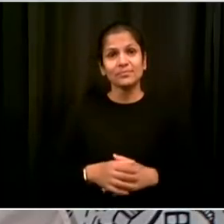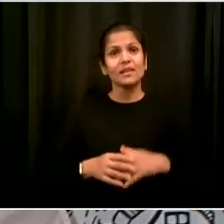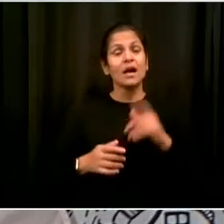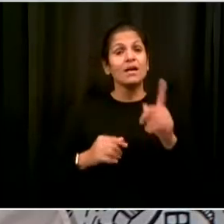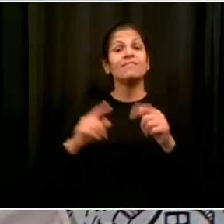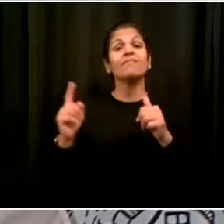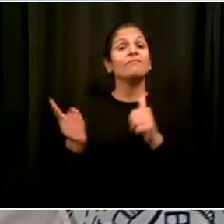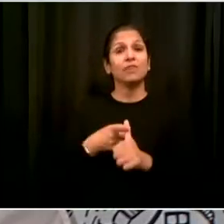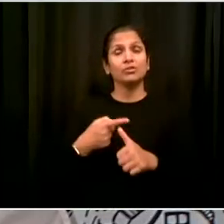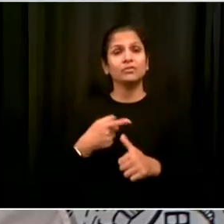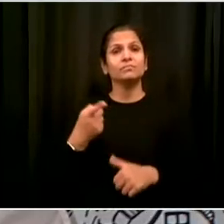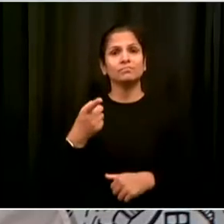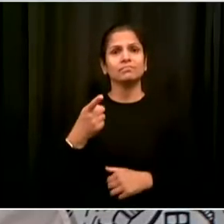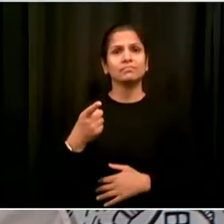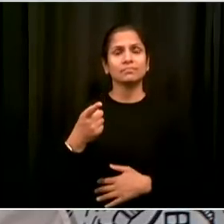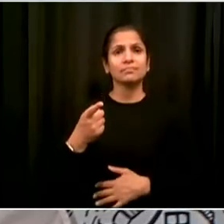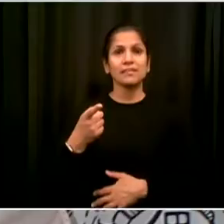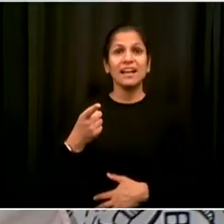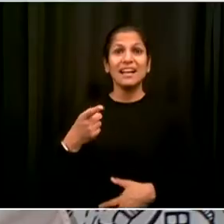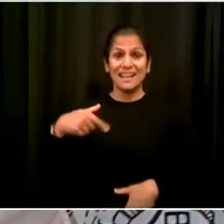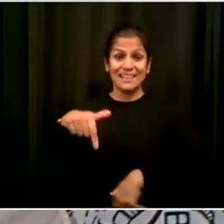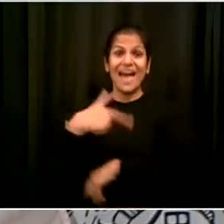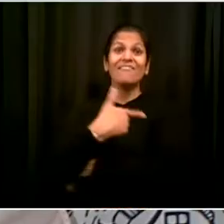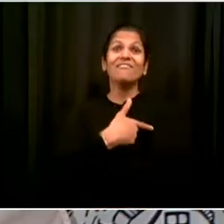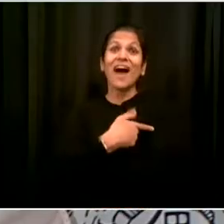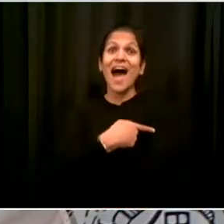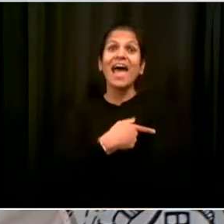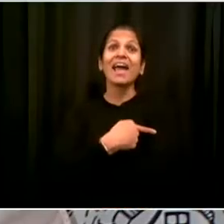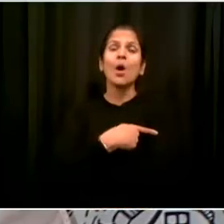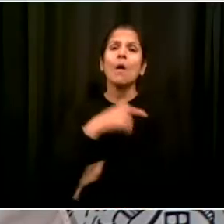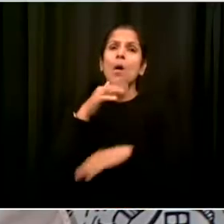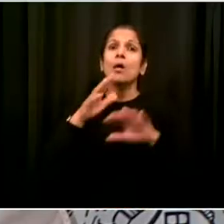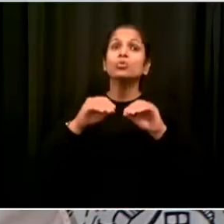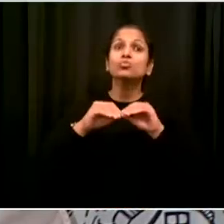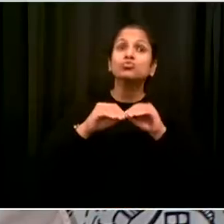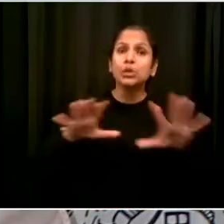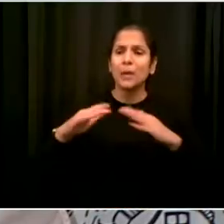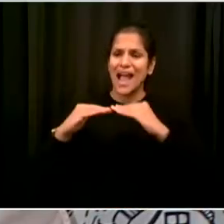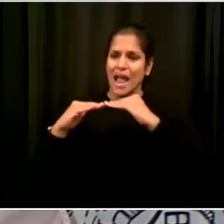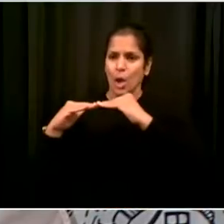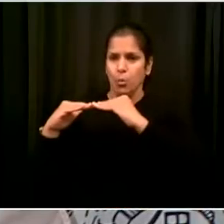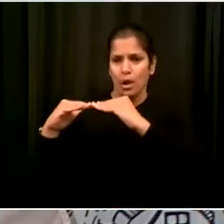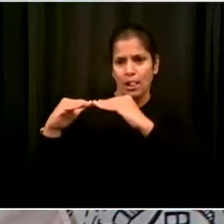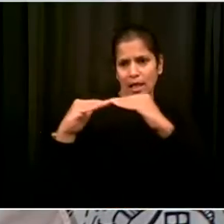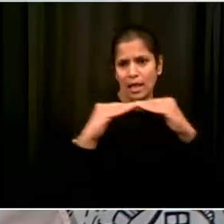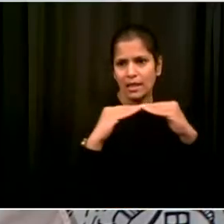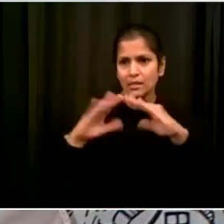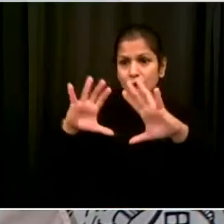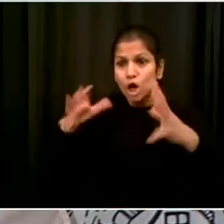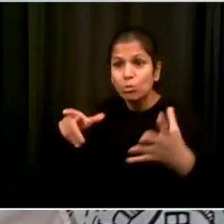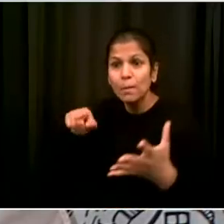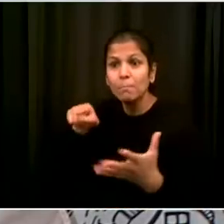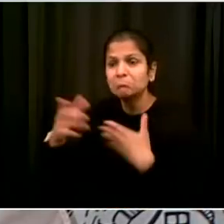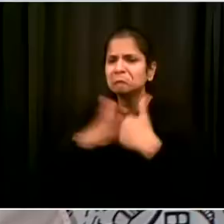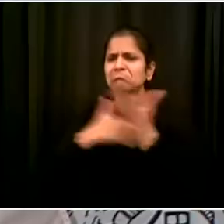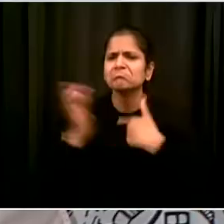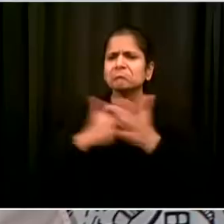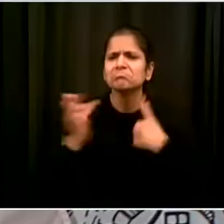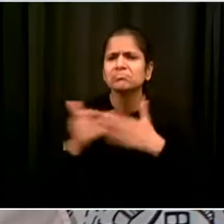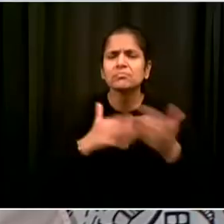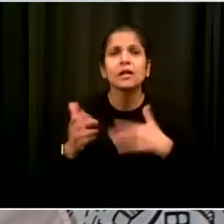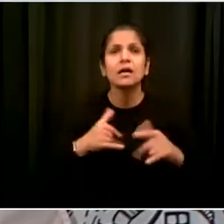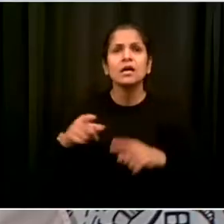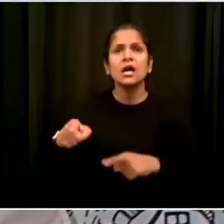distributed equitably. So it doesn't matter how famous you are, how powerful you are, how rich you are, this is going to be given out in the order